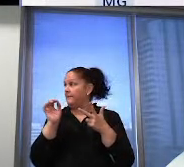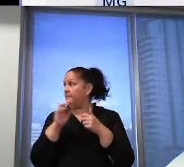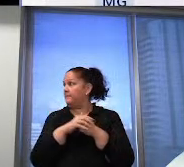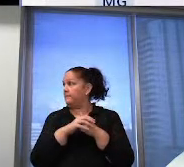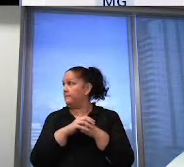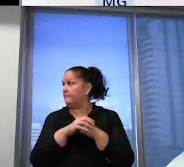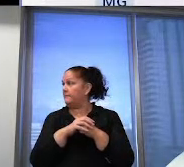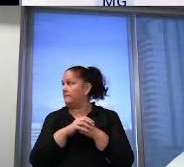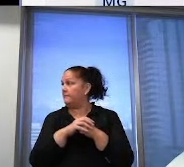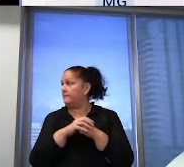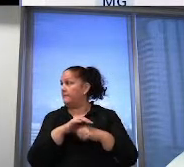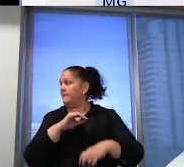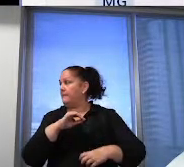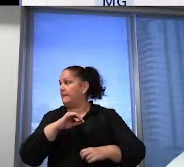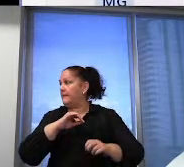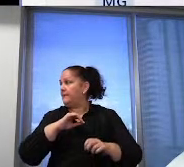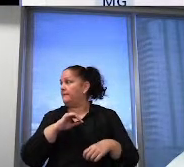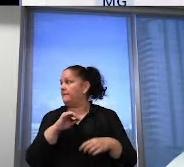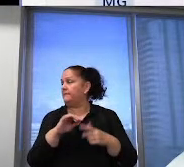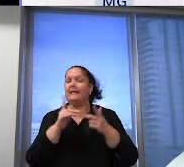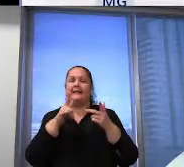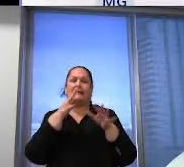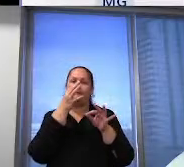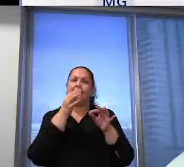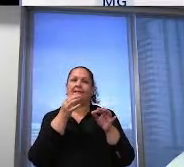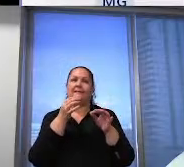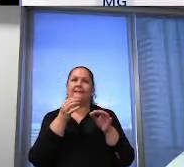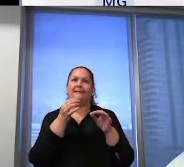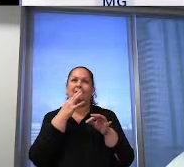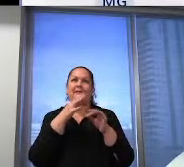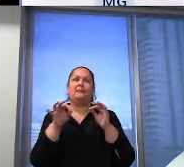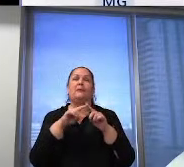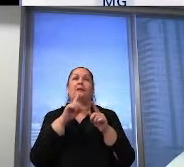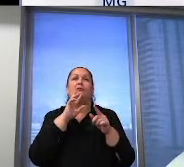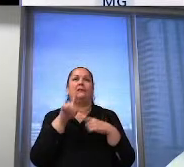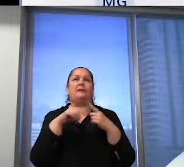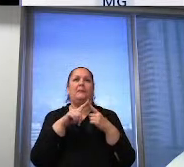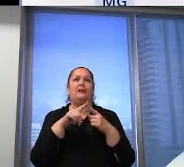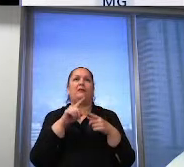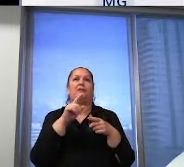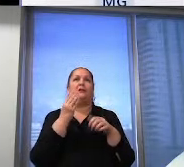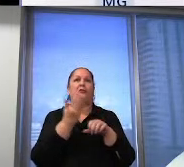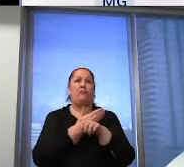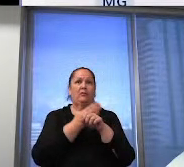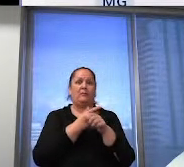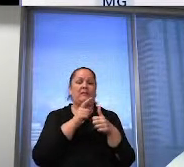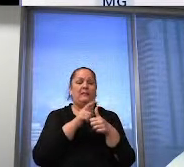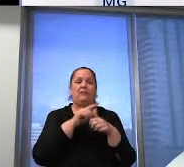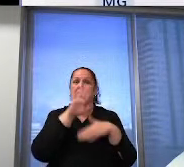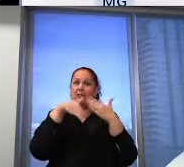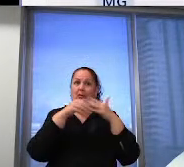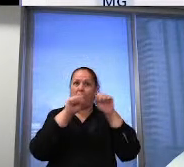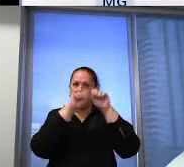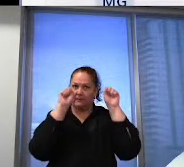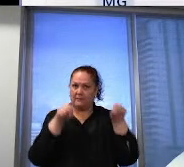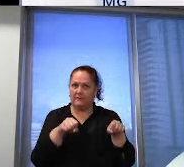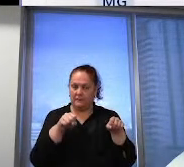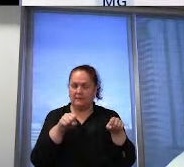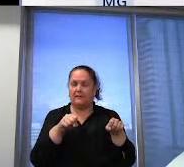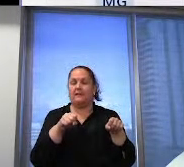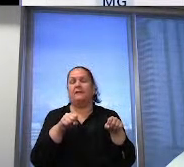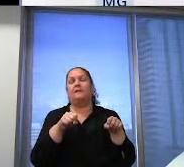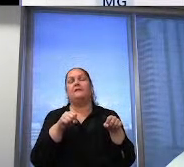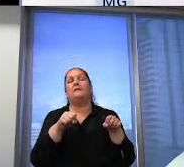that's too simple? Yeah, I'm afraid that would be too simple. When we talk system remediation, we're talking remediation of the entire